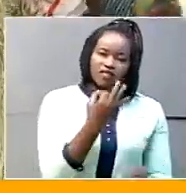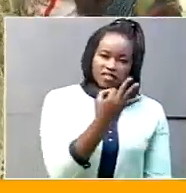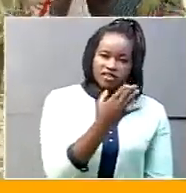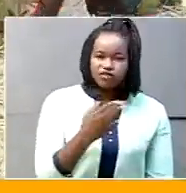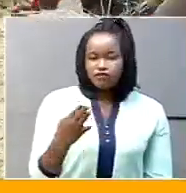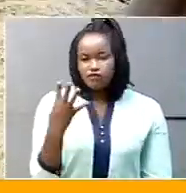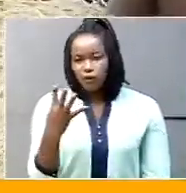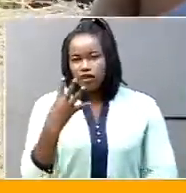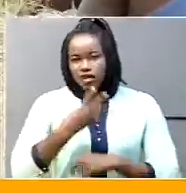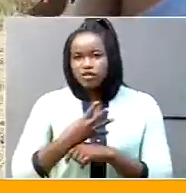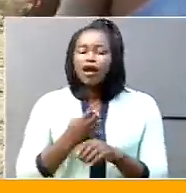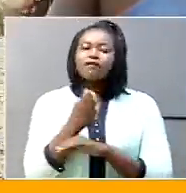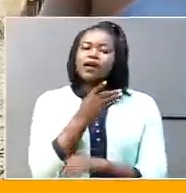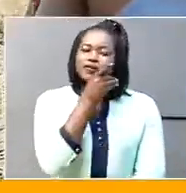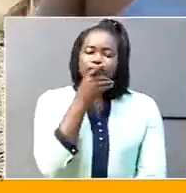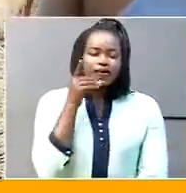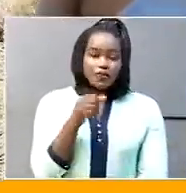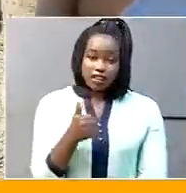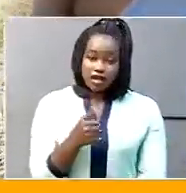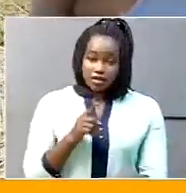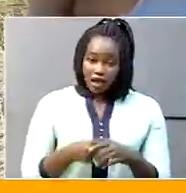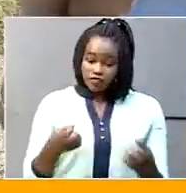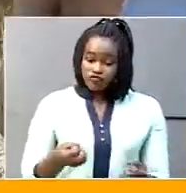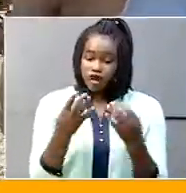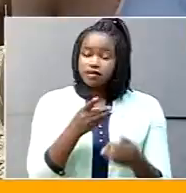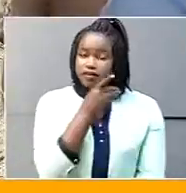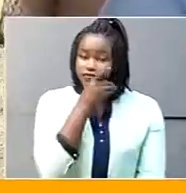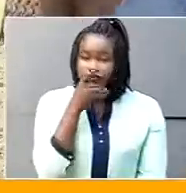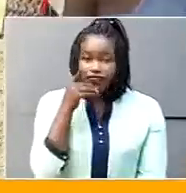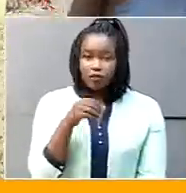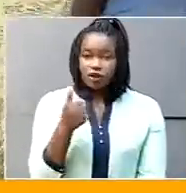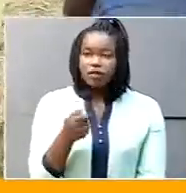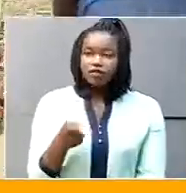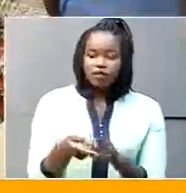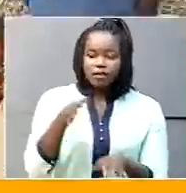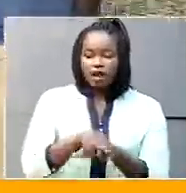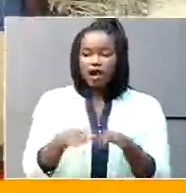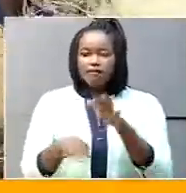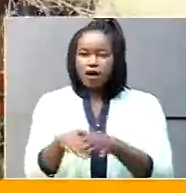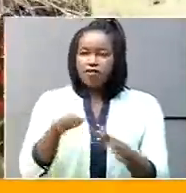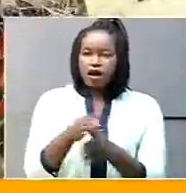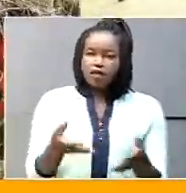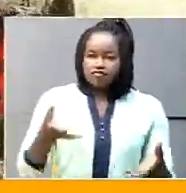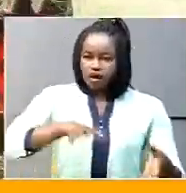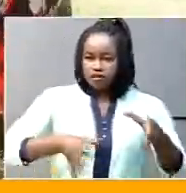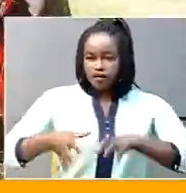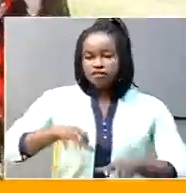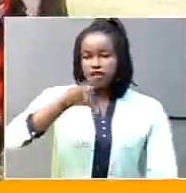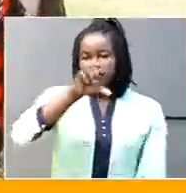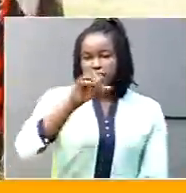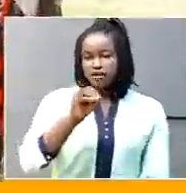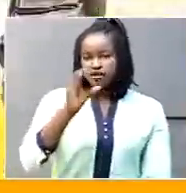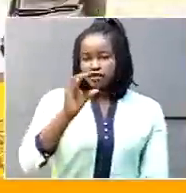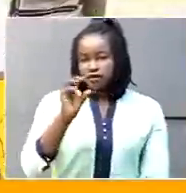the hay to dry properly. The dried hay is baled using a box with a dimension of 90 centimeters